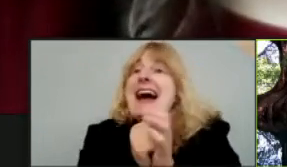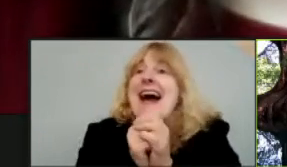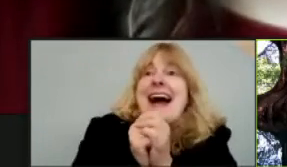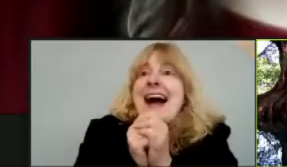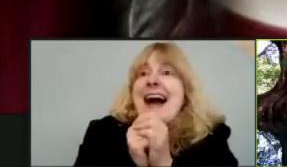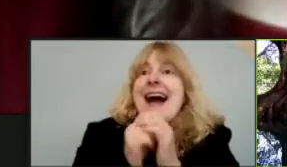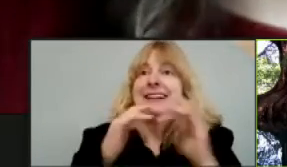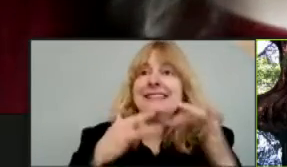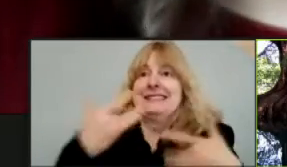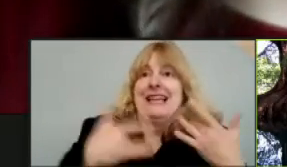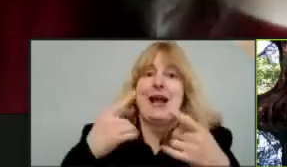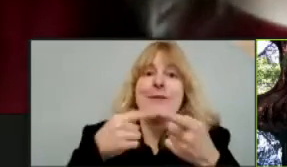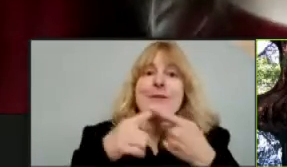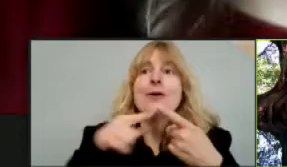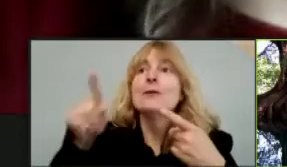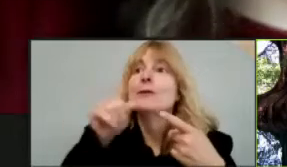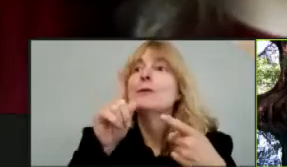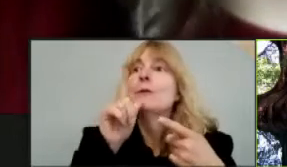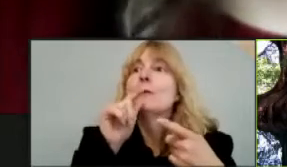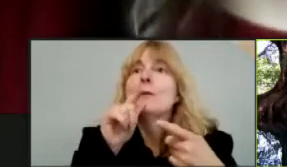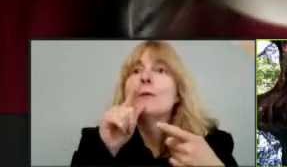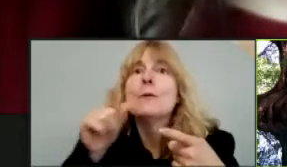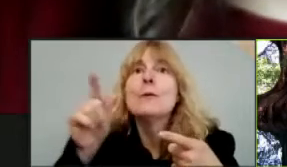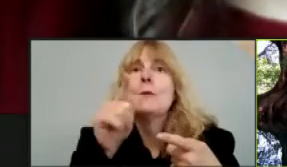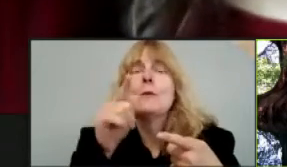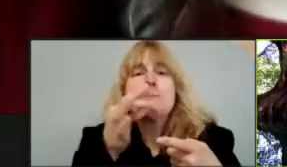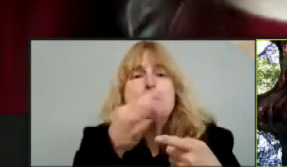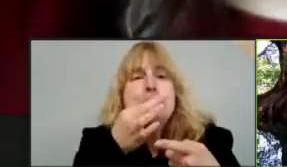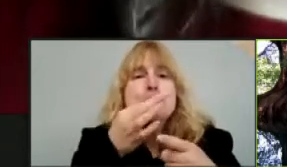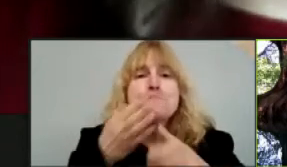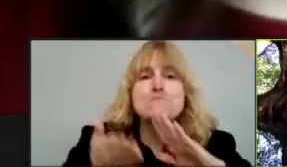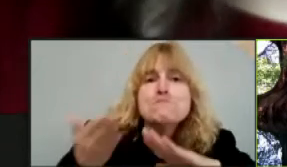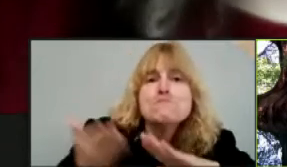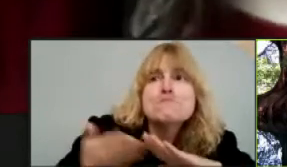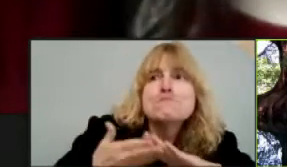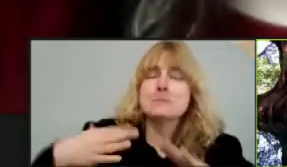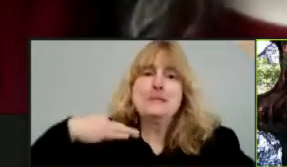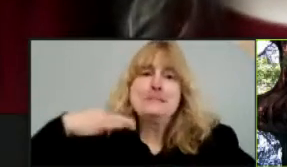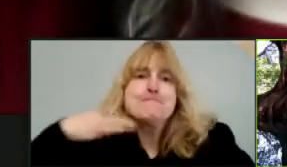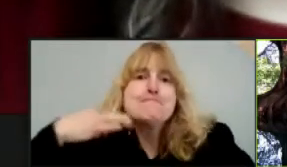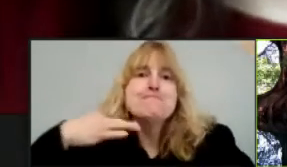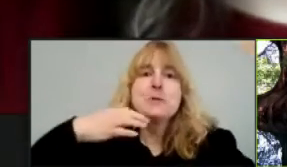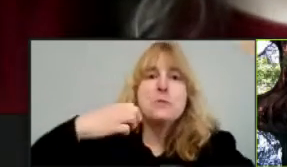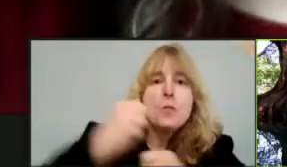the leaders that boldly ran and won for the Senate seats